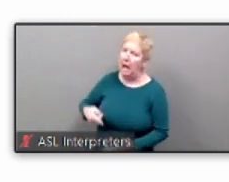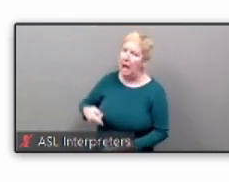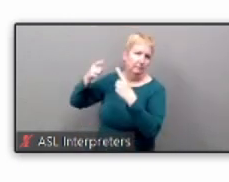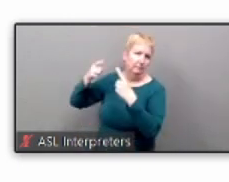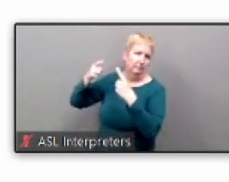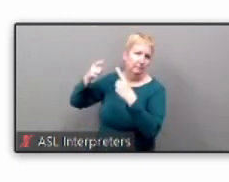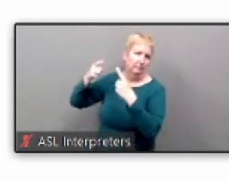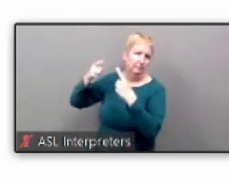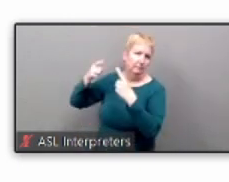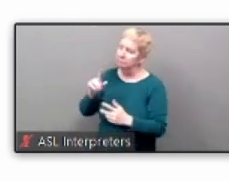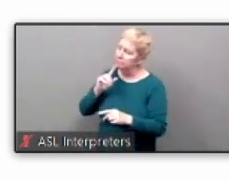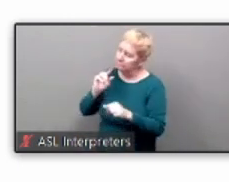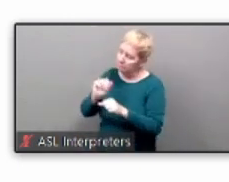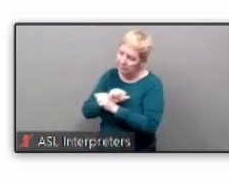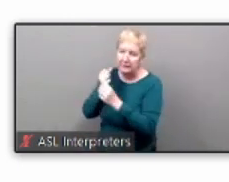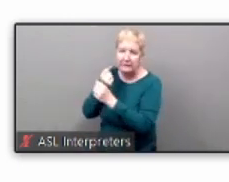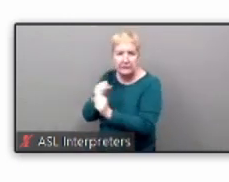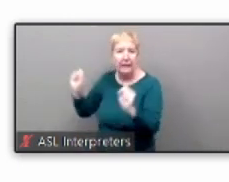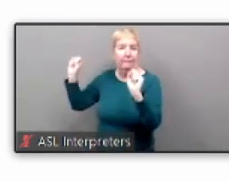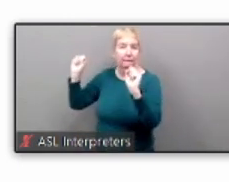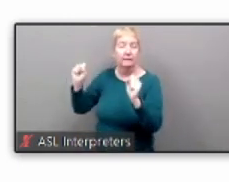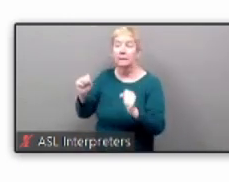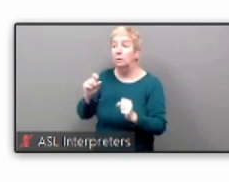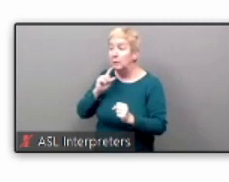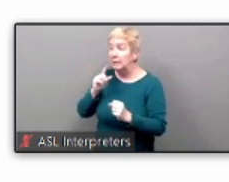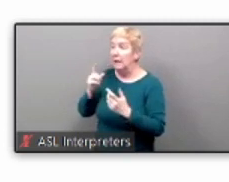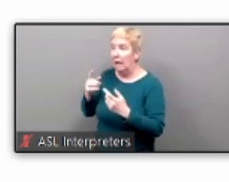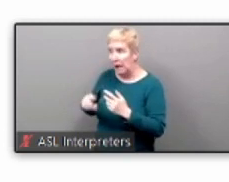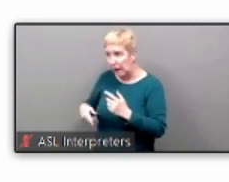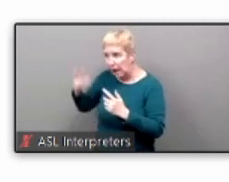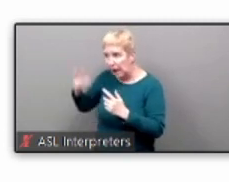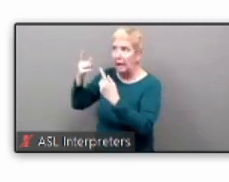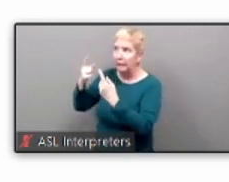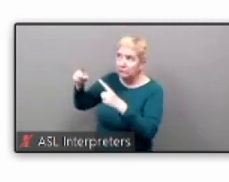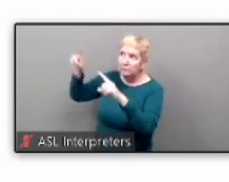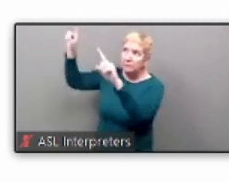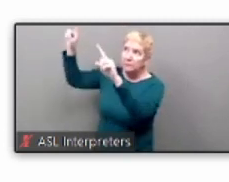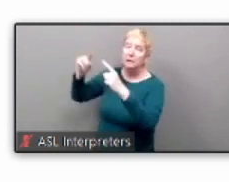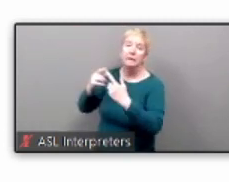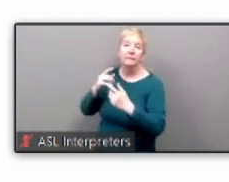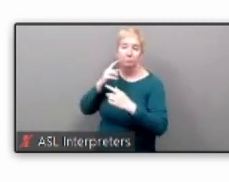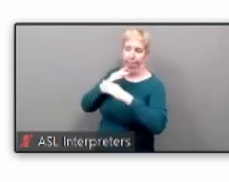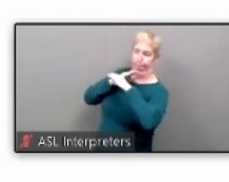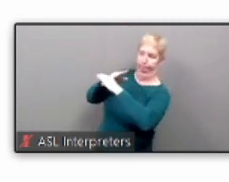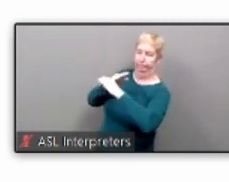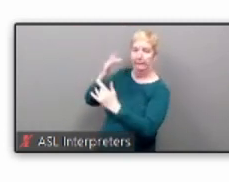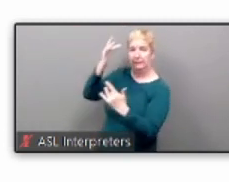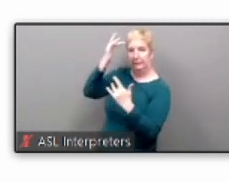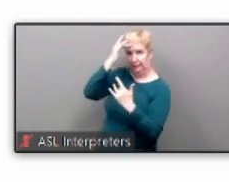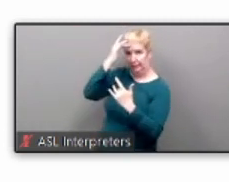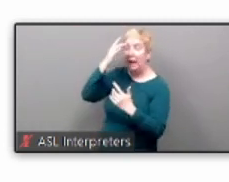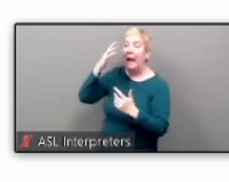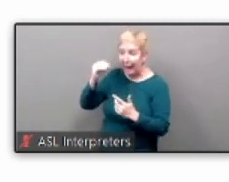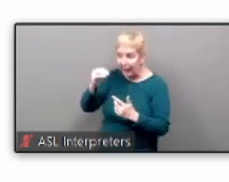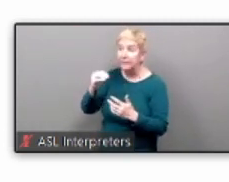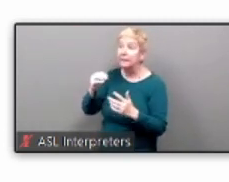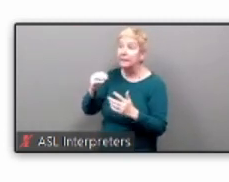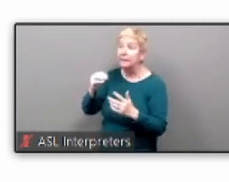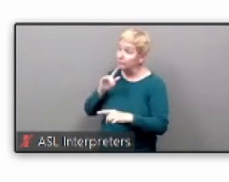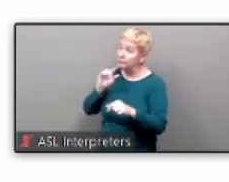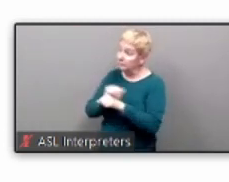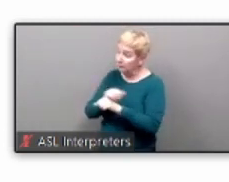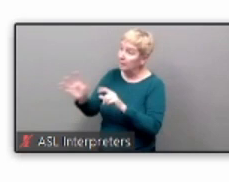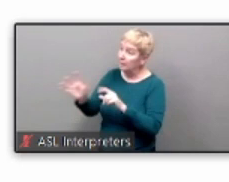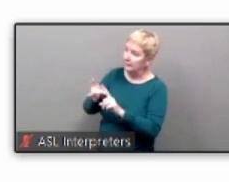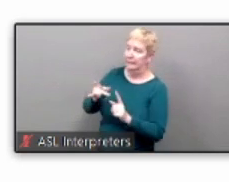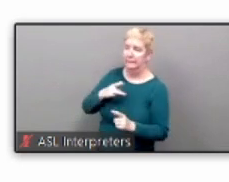safety, but very high efficacy in preventing COVID-19 illness, including severe disease.